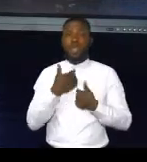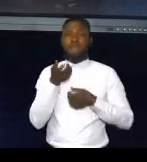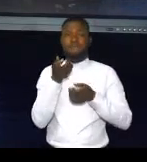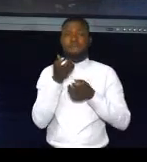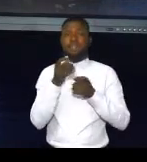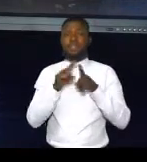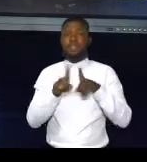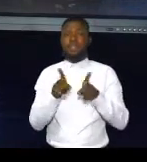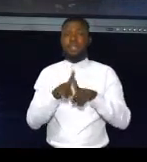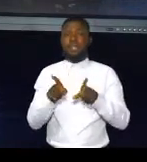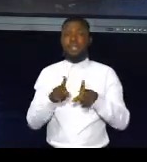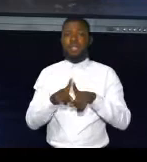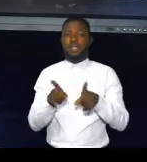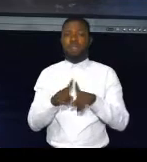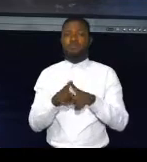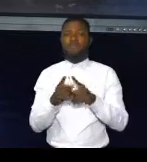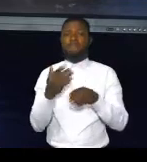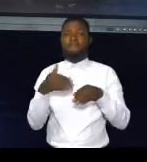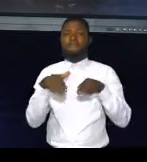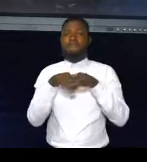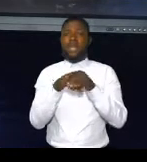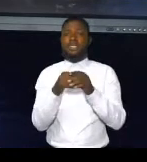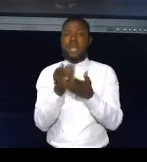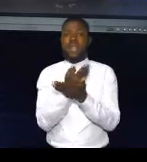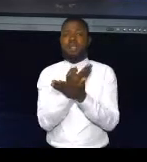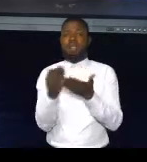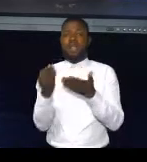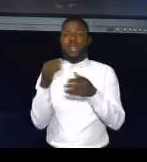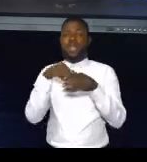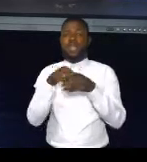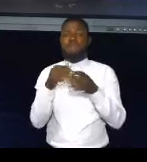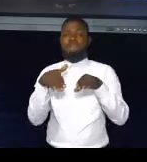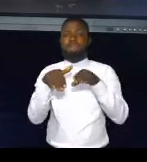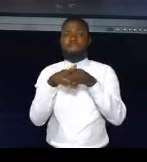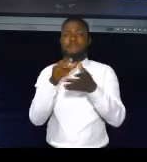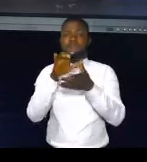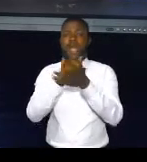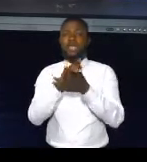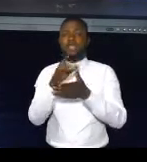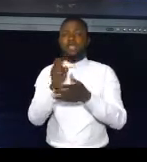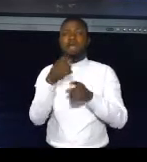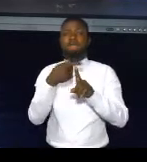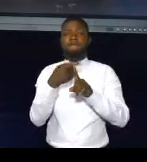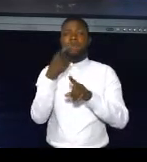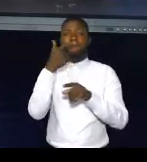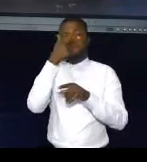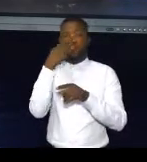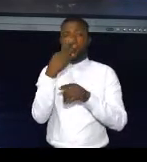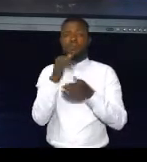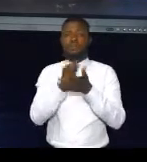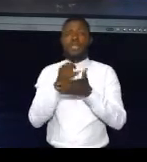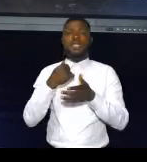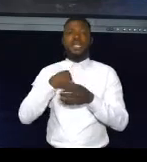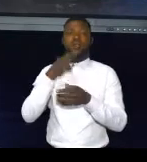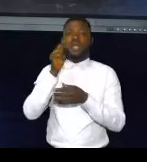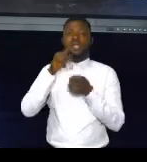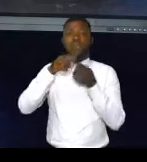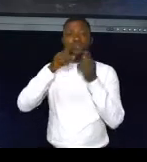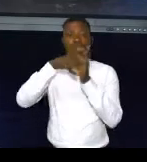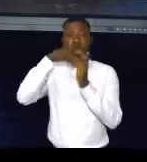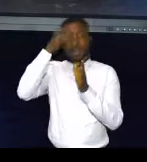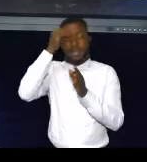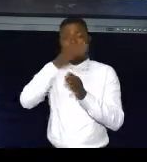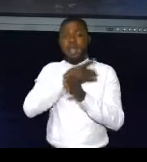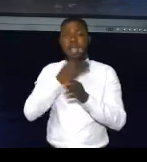we have different marital failure in marriages. Because of that, we need to